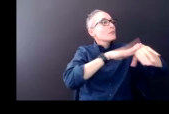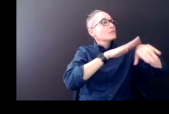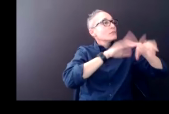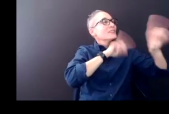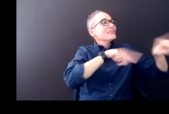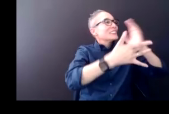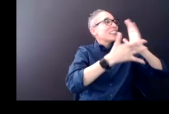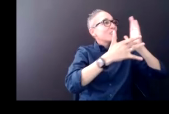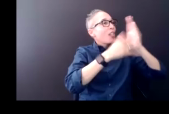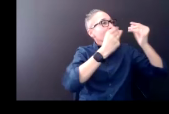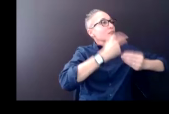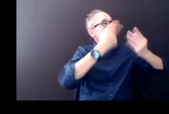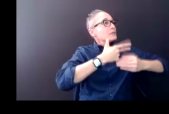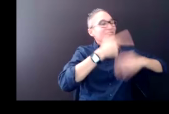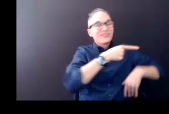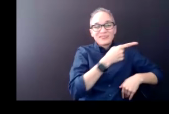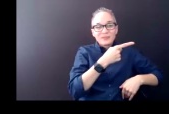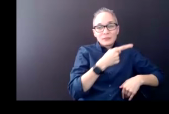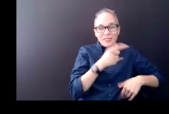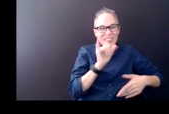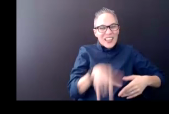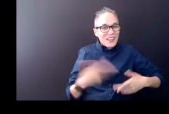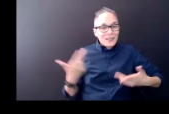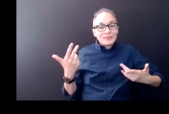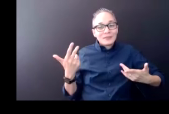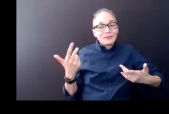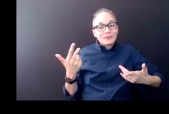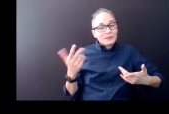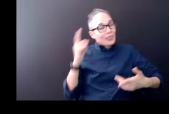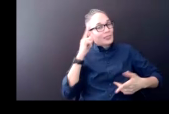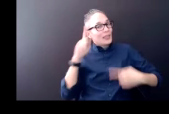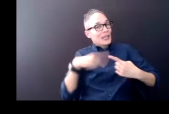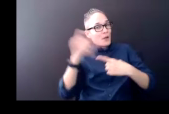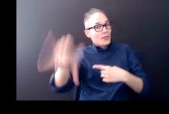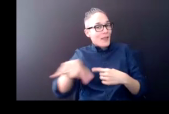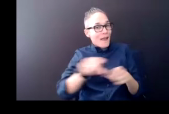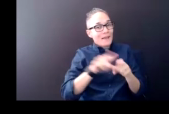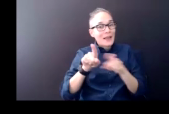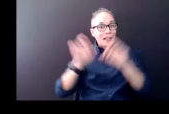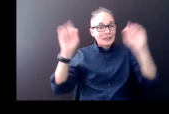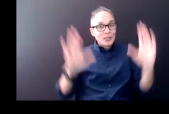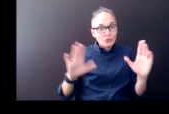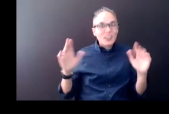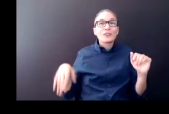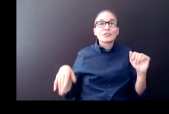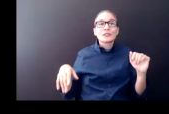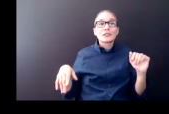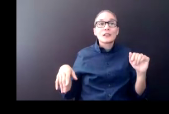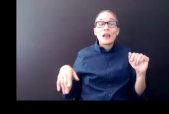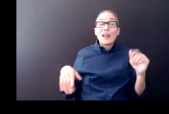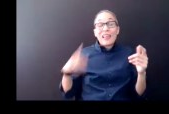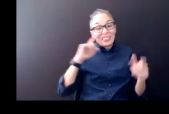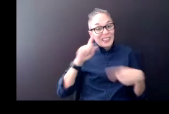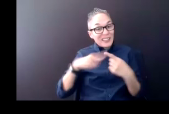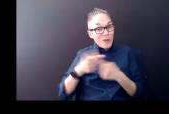technologies to outsource all of that. So that's something to think about as educators, and also just like for the future